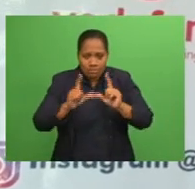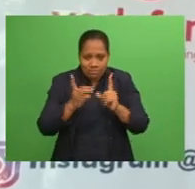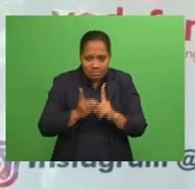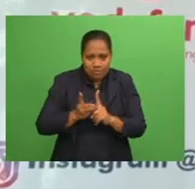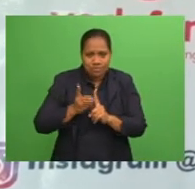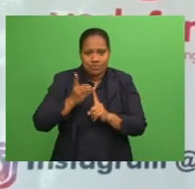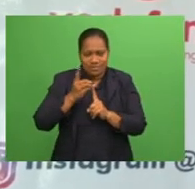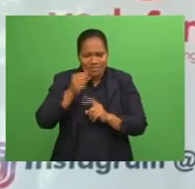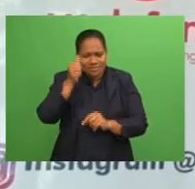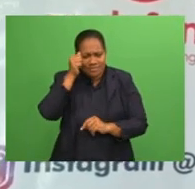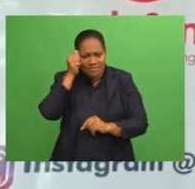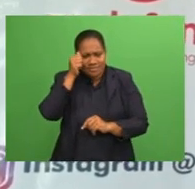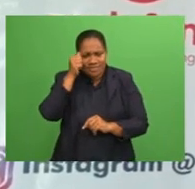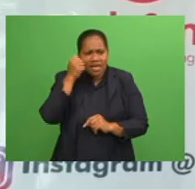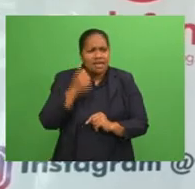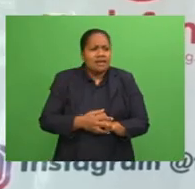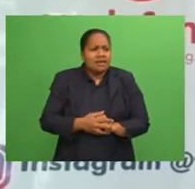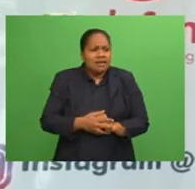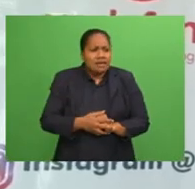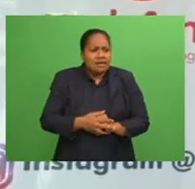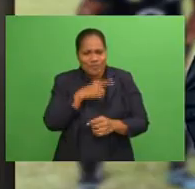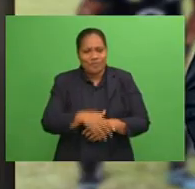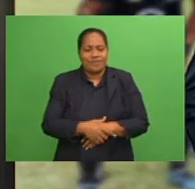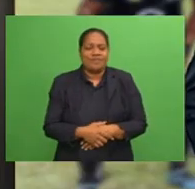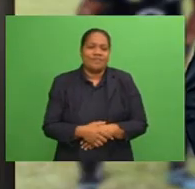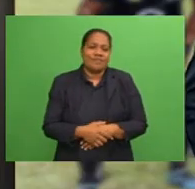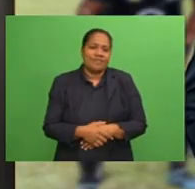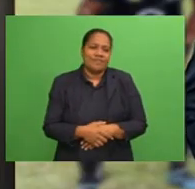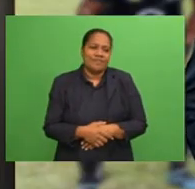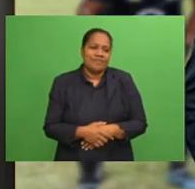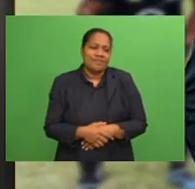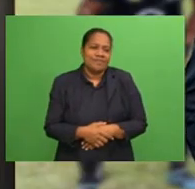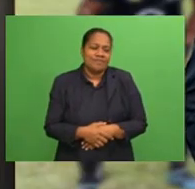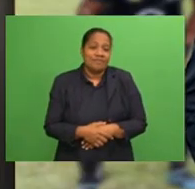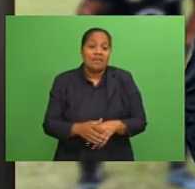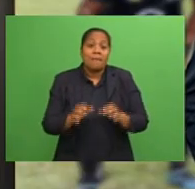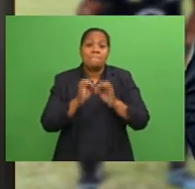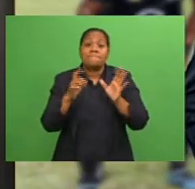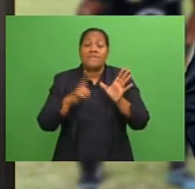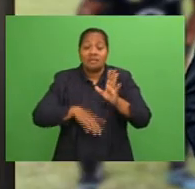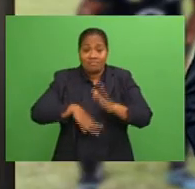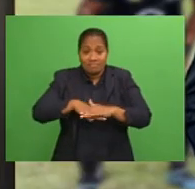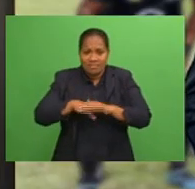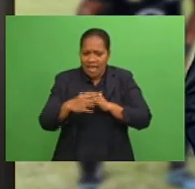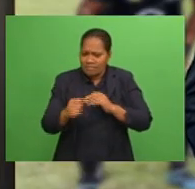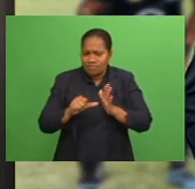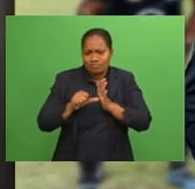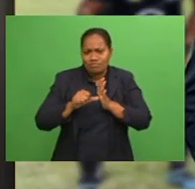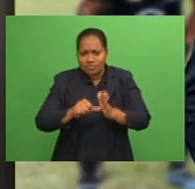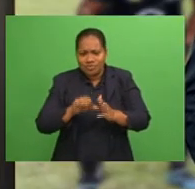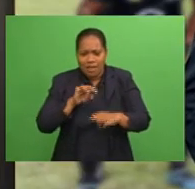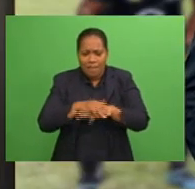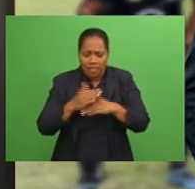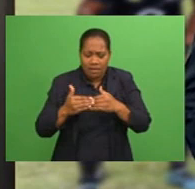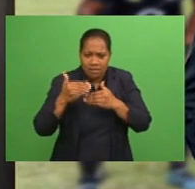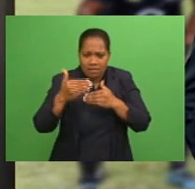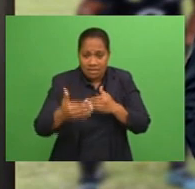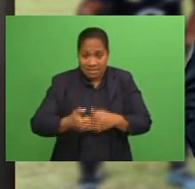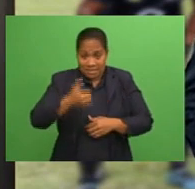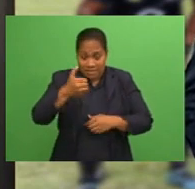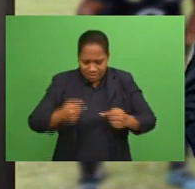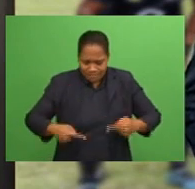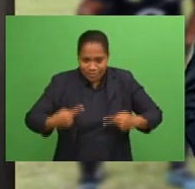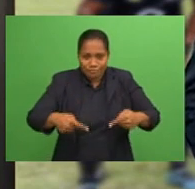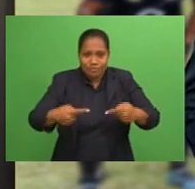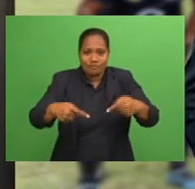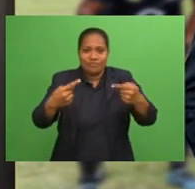know Choasa has come through the FNRL pathway. Bar football has a tough month ahead with 6 matches lined up for the resumption of the